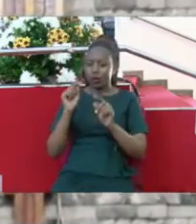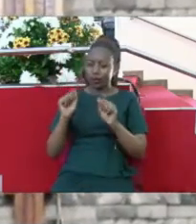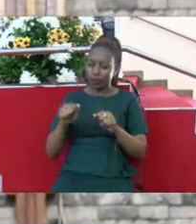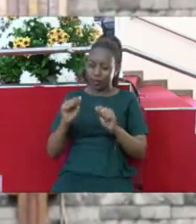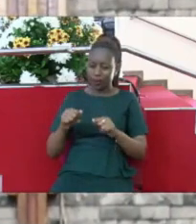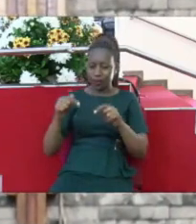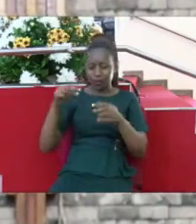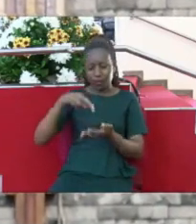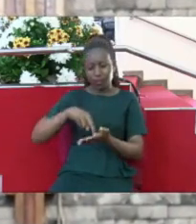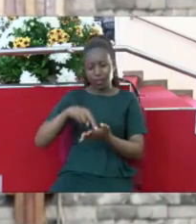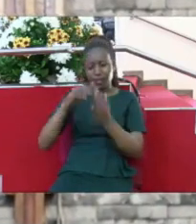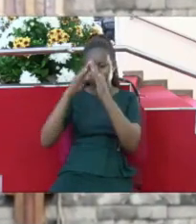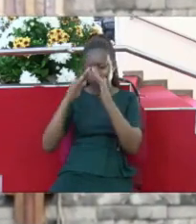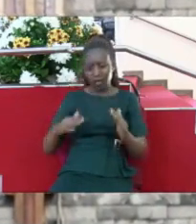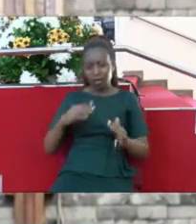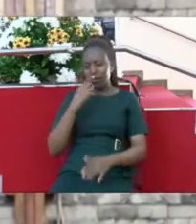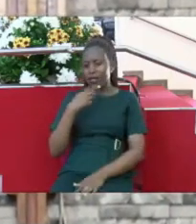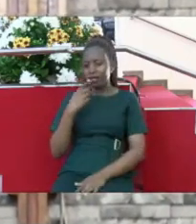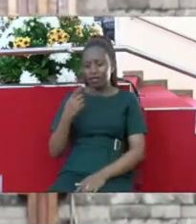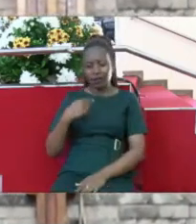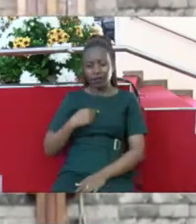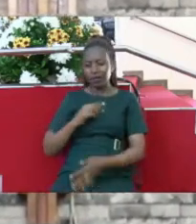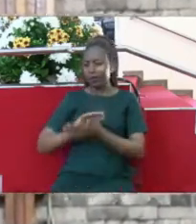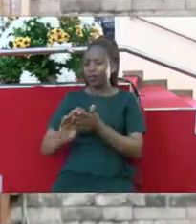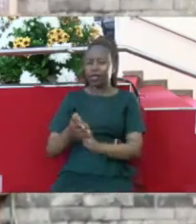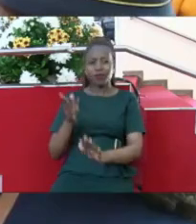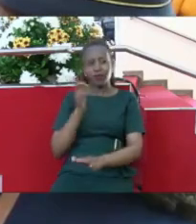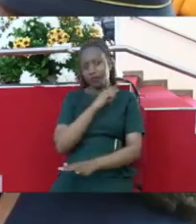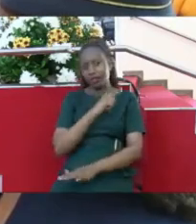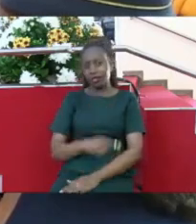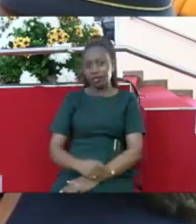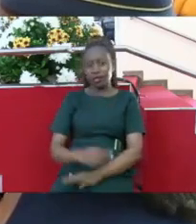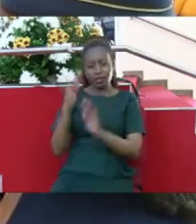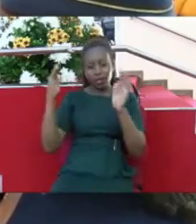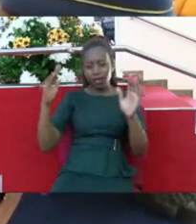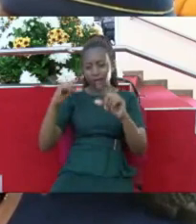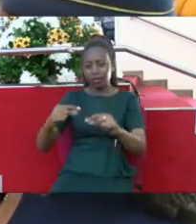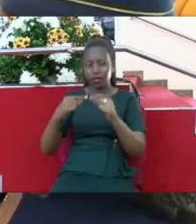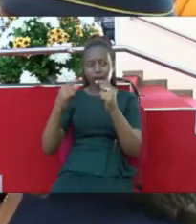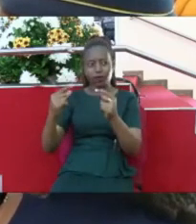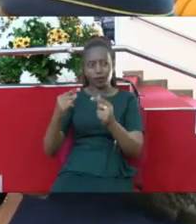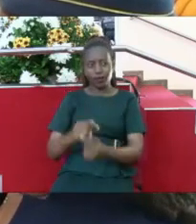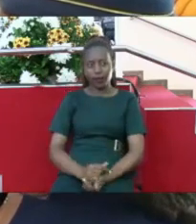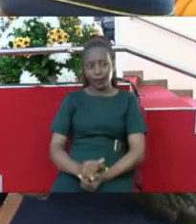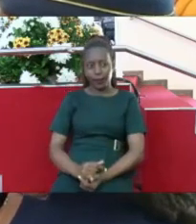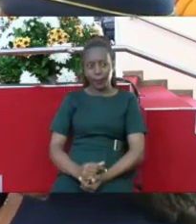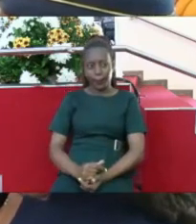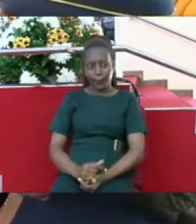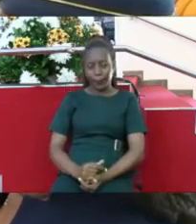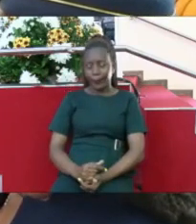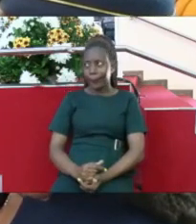you have received the greatest gift that God can give to men. Kama uko katika nyumba hili na unasema ya kwamba mimi nimesamehewa, basi